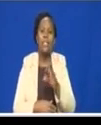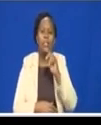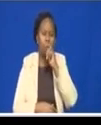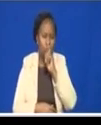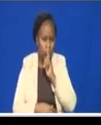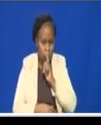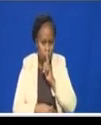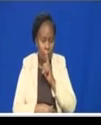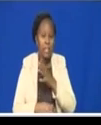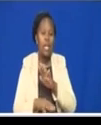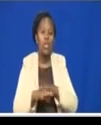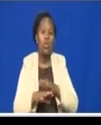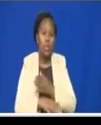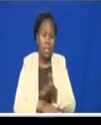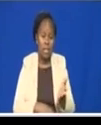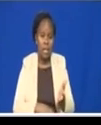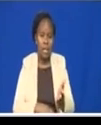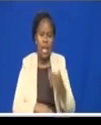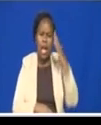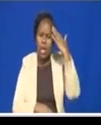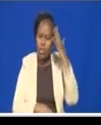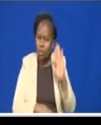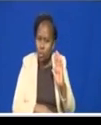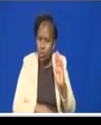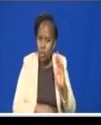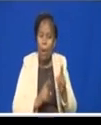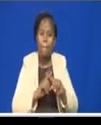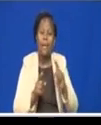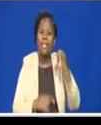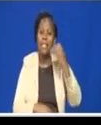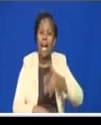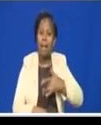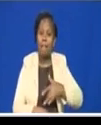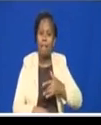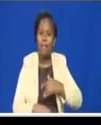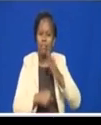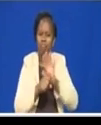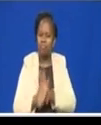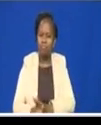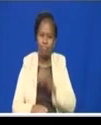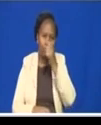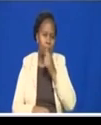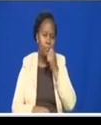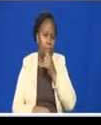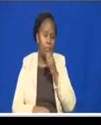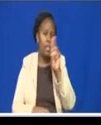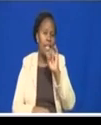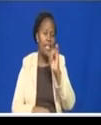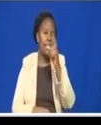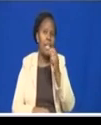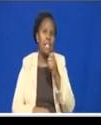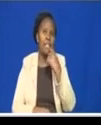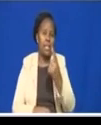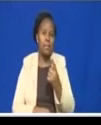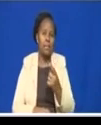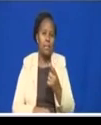and tranquil here. I don't know, but I feel an oppressive silence, Resian said